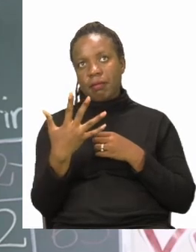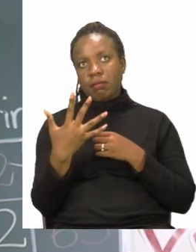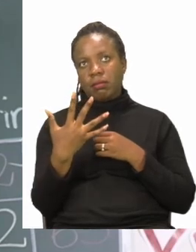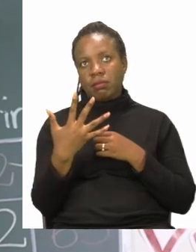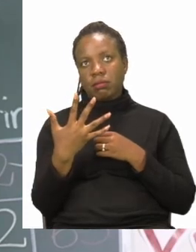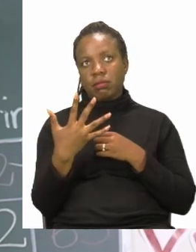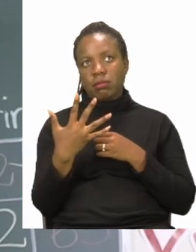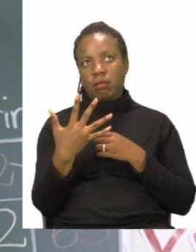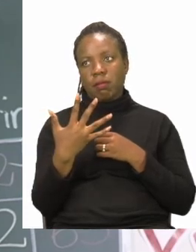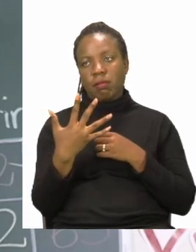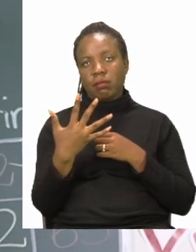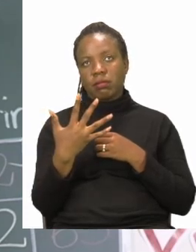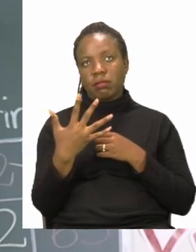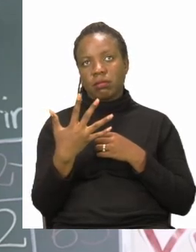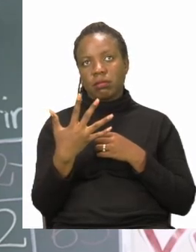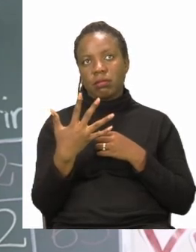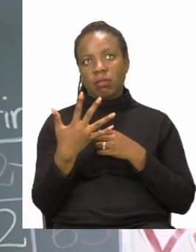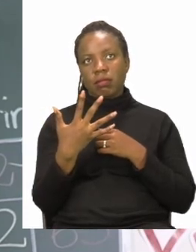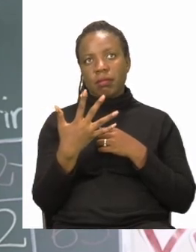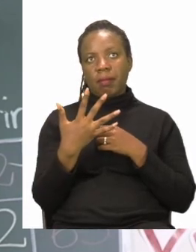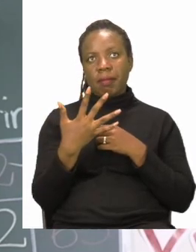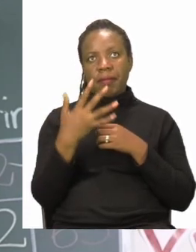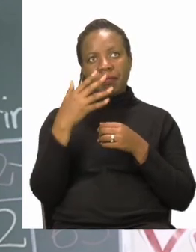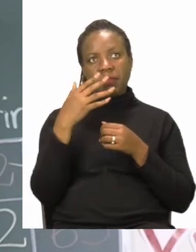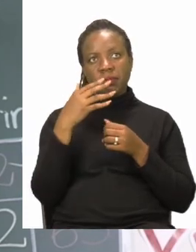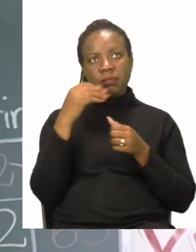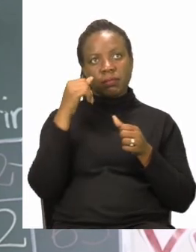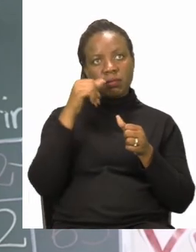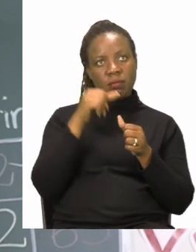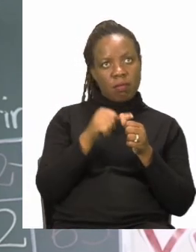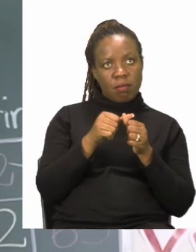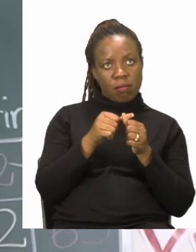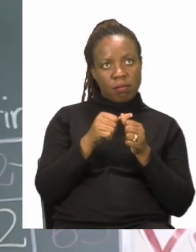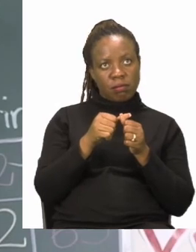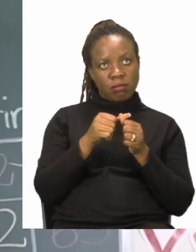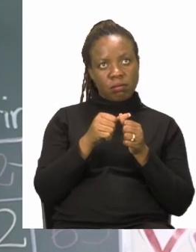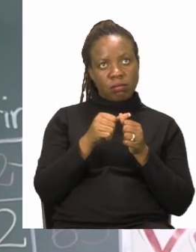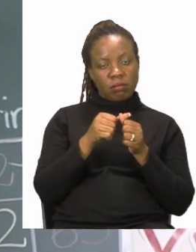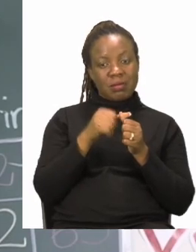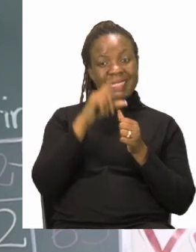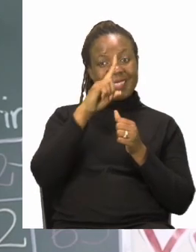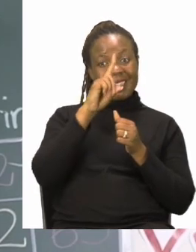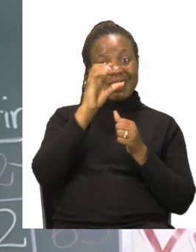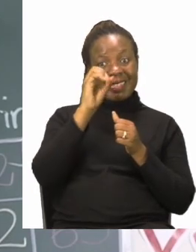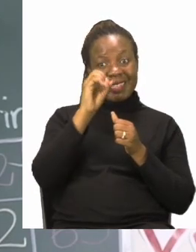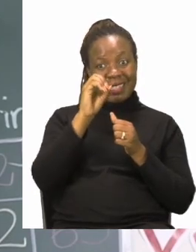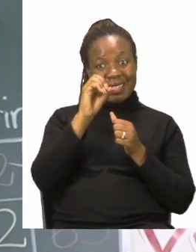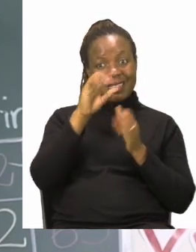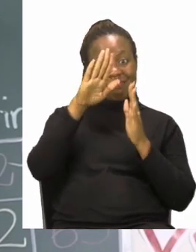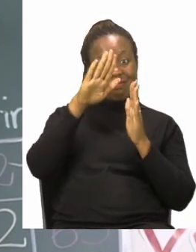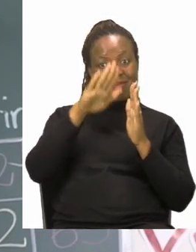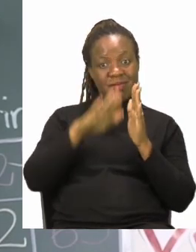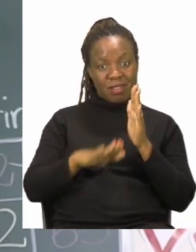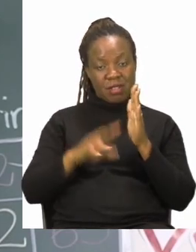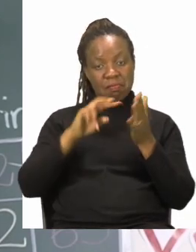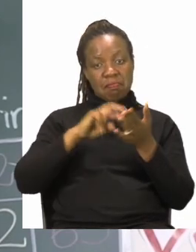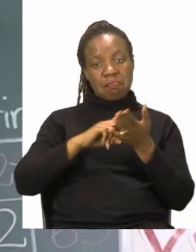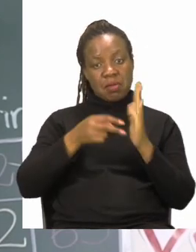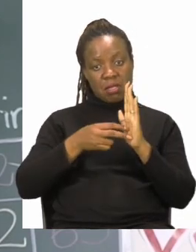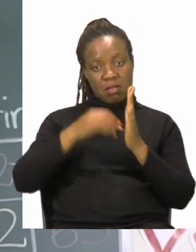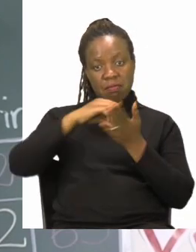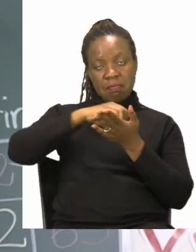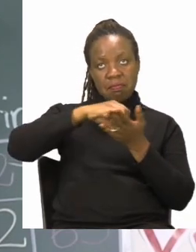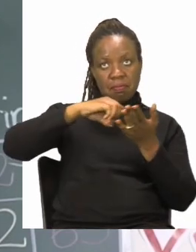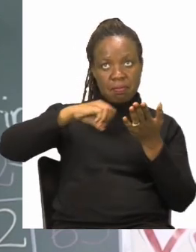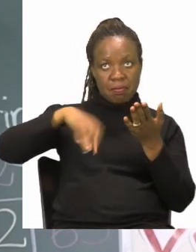25. Okay, remember, if we say 10 less, then it means we